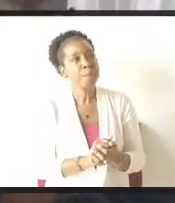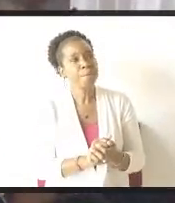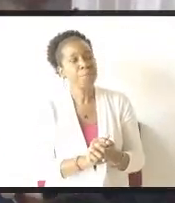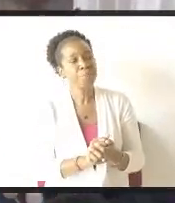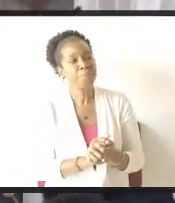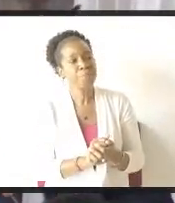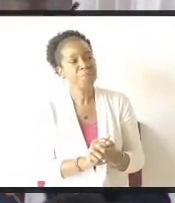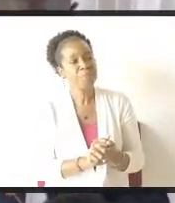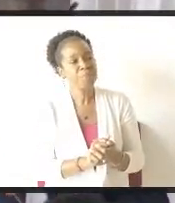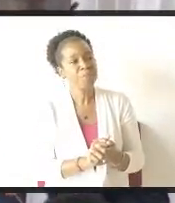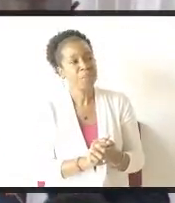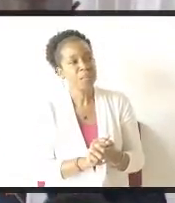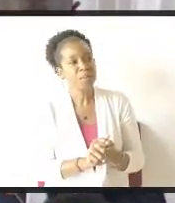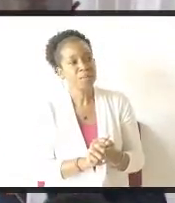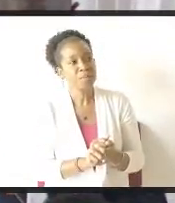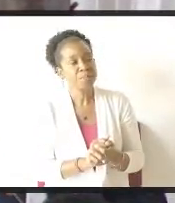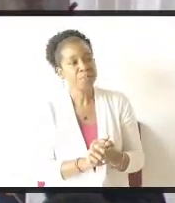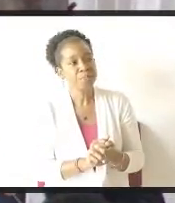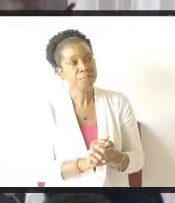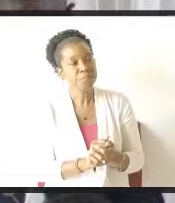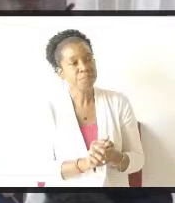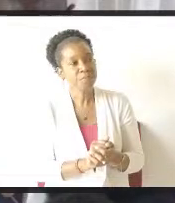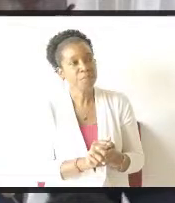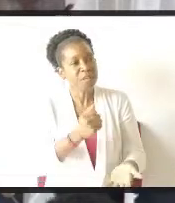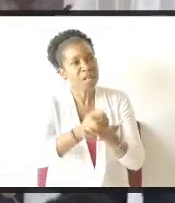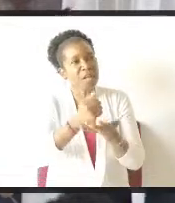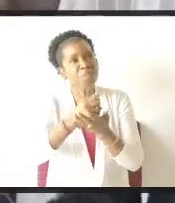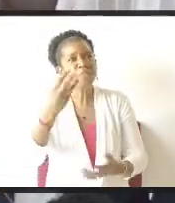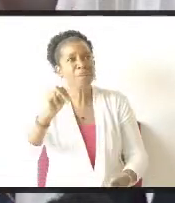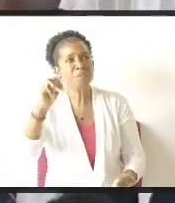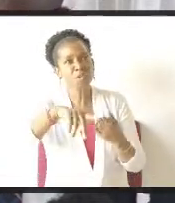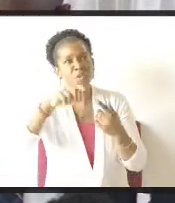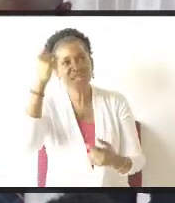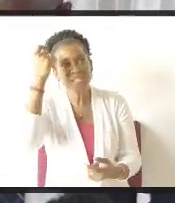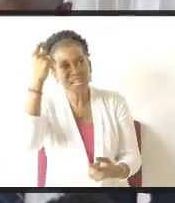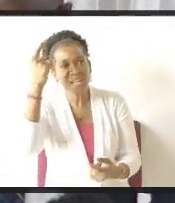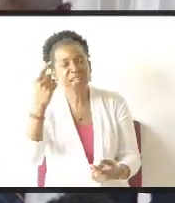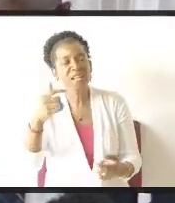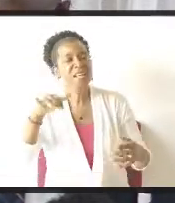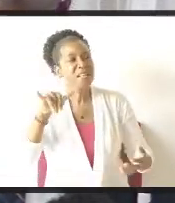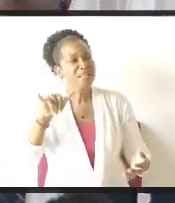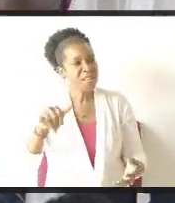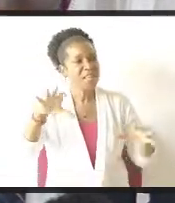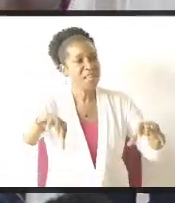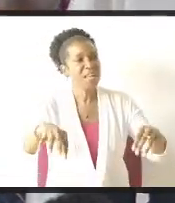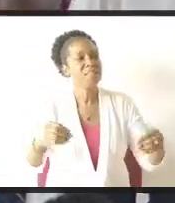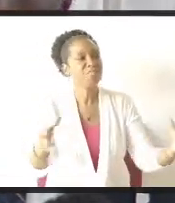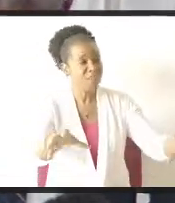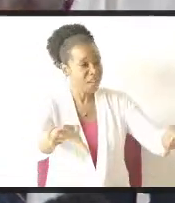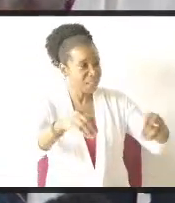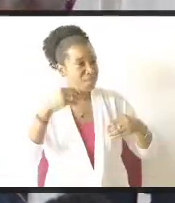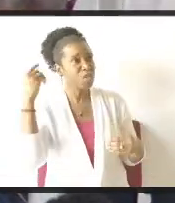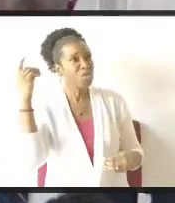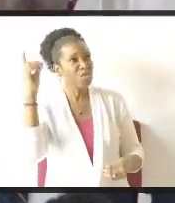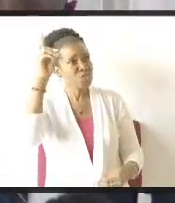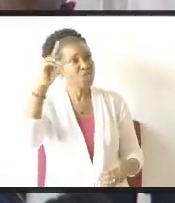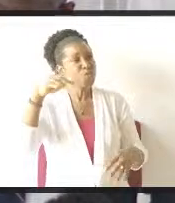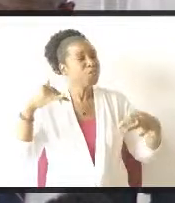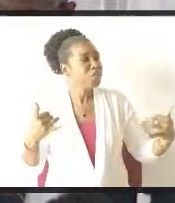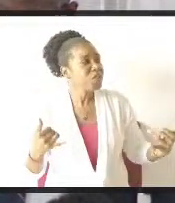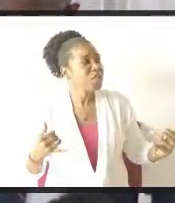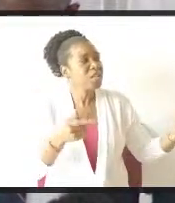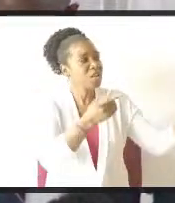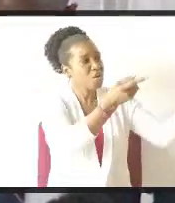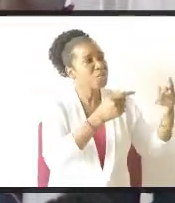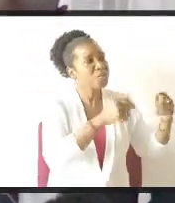and Savior and be saved forevermore. Thank you, Lord, for your word. Thank you for everyone here